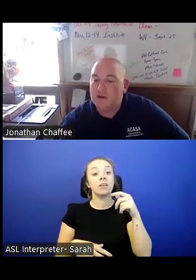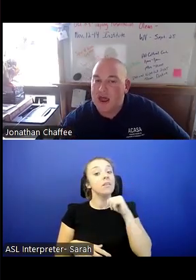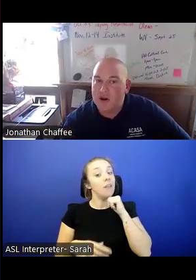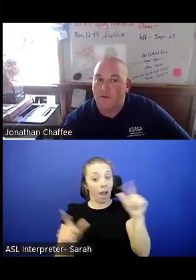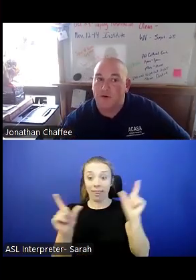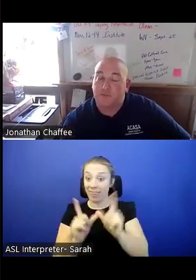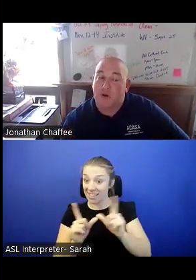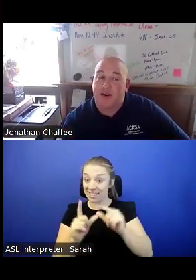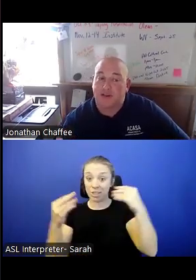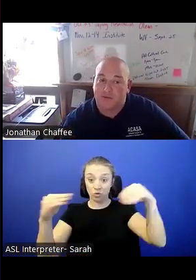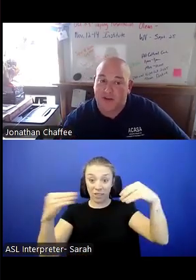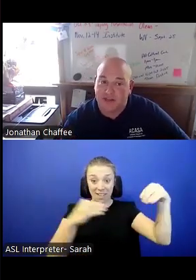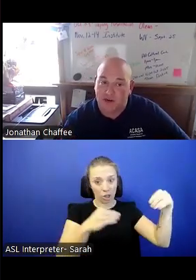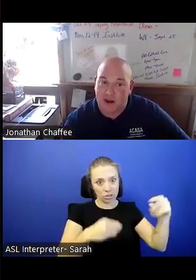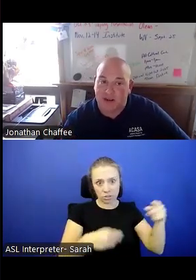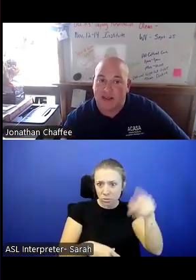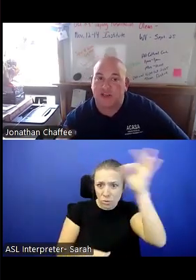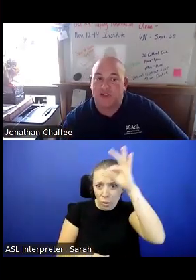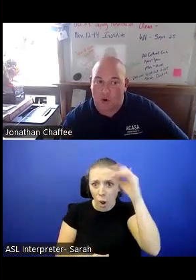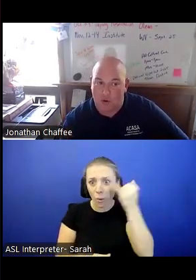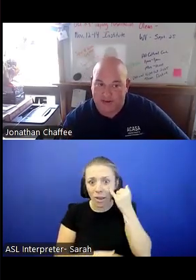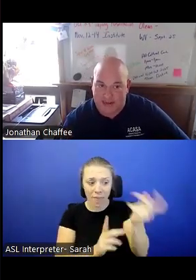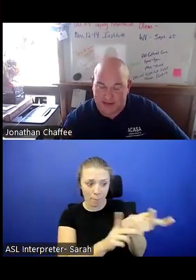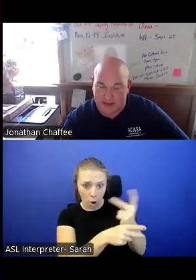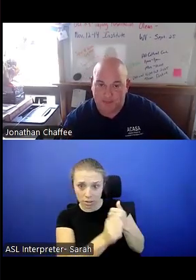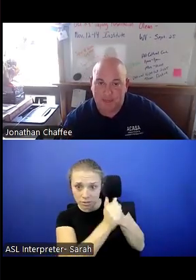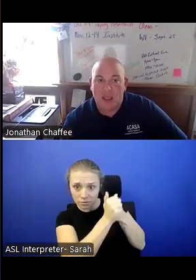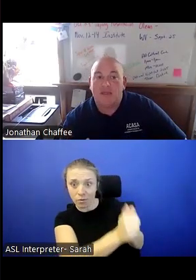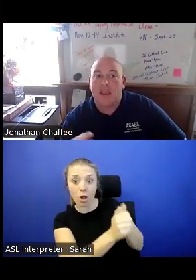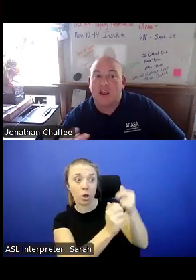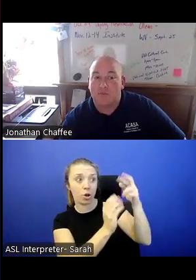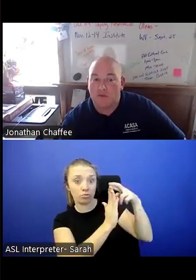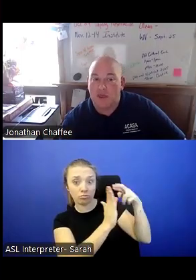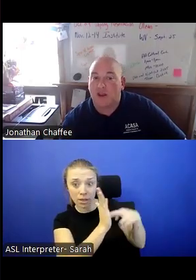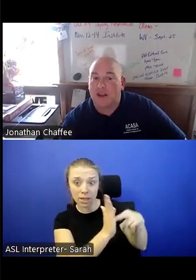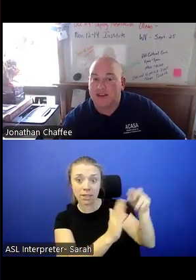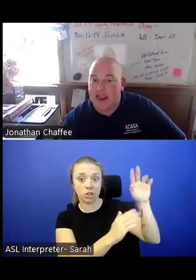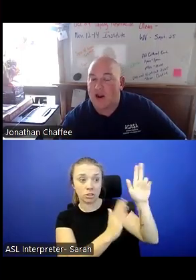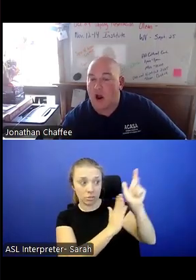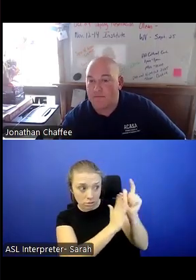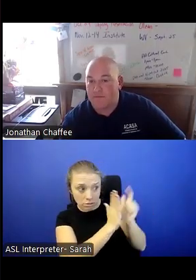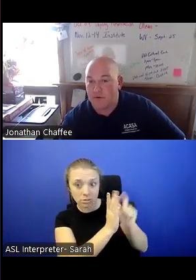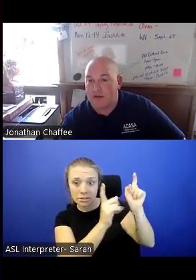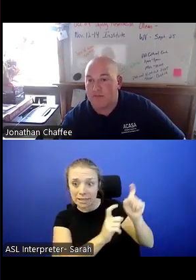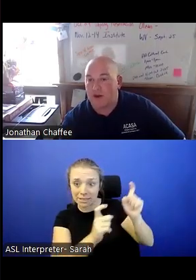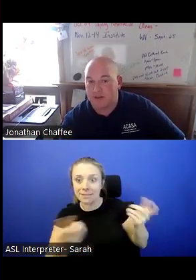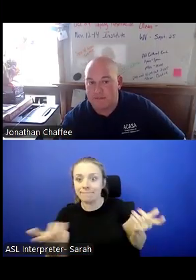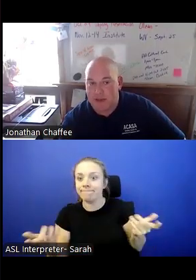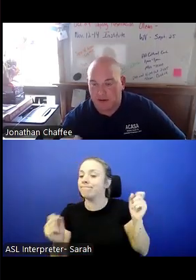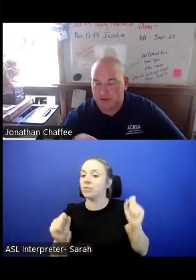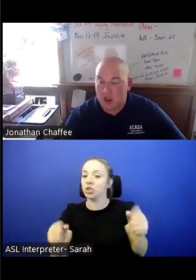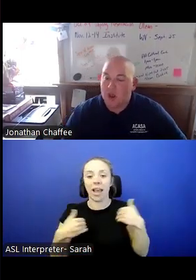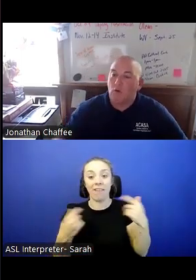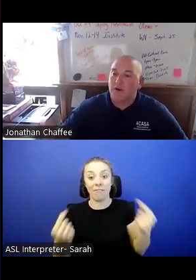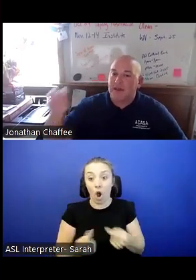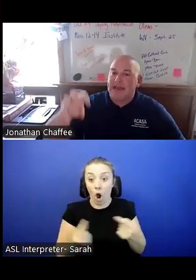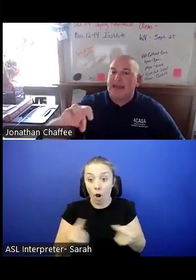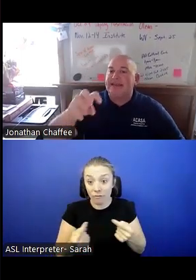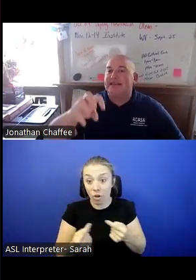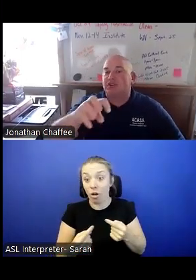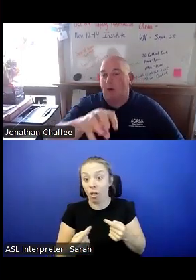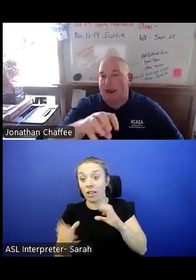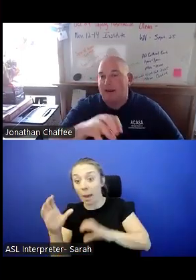you do not know if those products are facing regulations or testing. They could contain harmful chemicals, metals. One